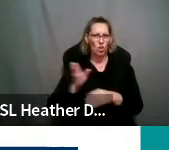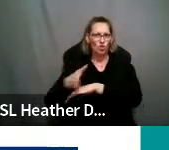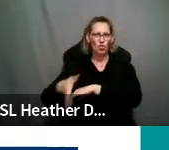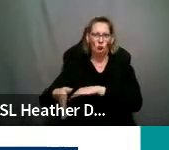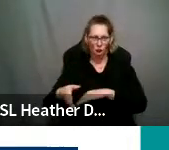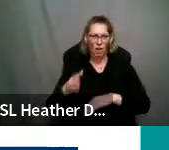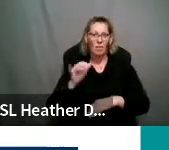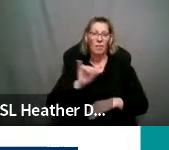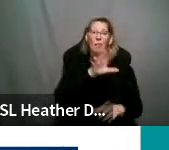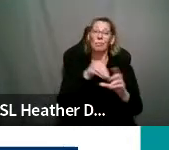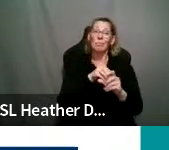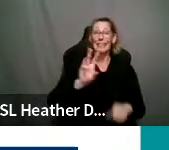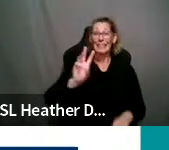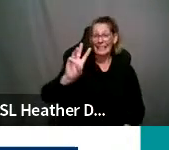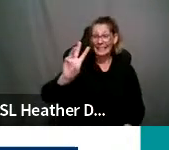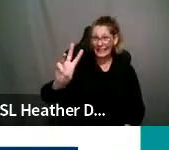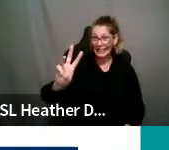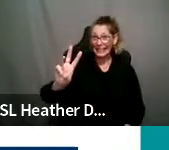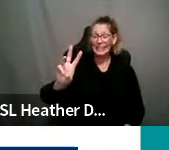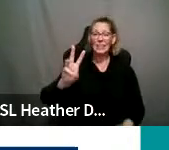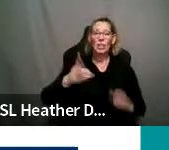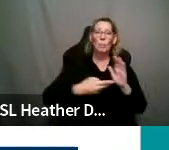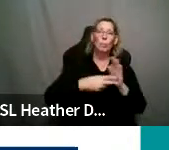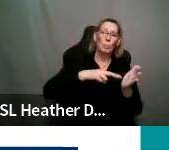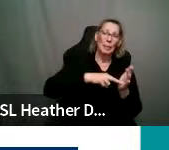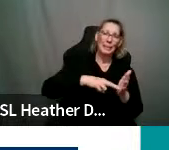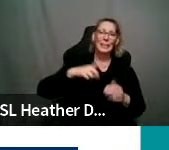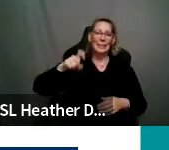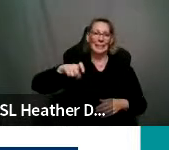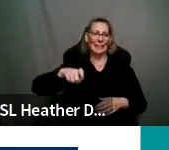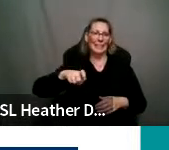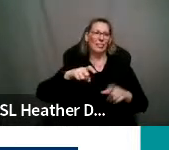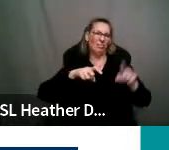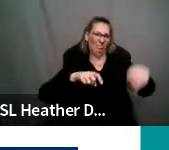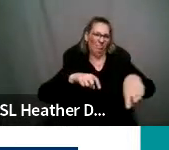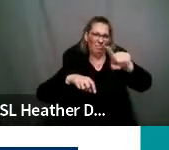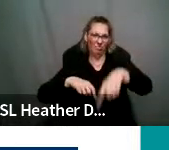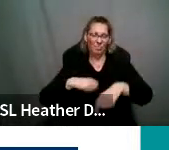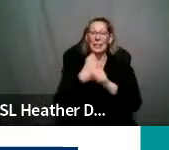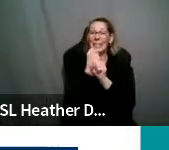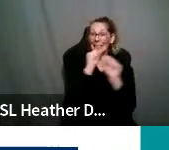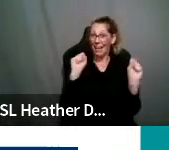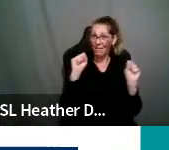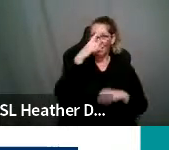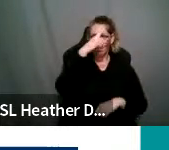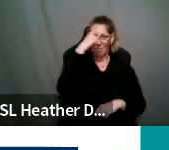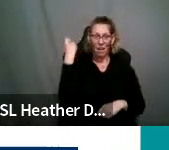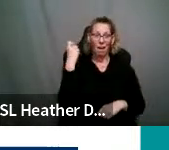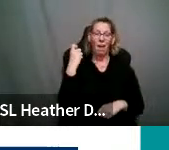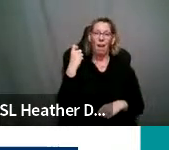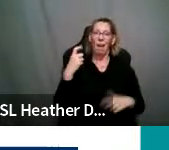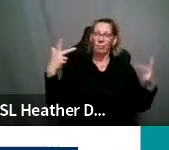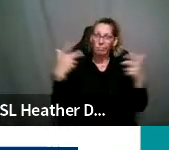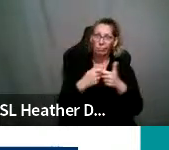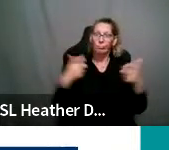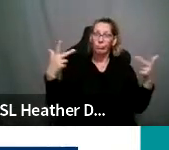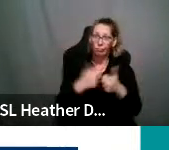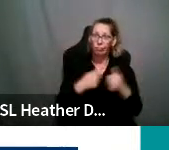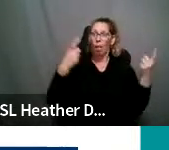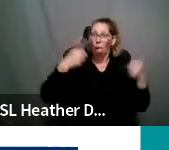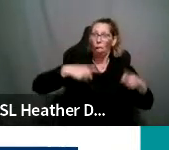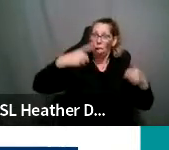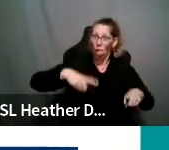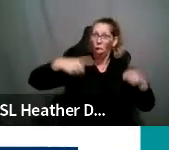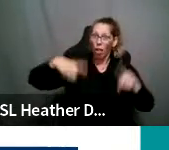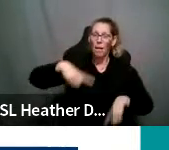6 key purpose and need statements that you see here. Safety, because of the accident rates due to the conditions